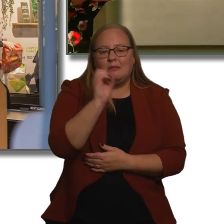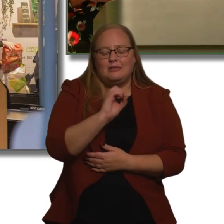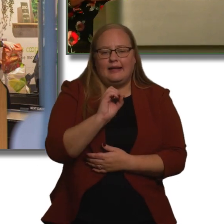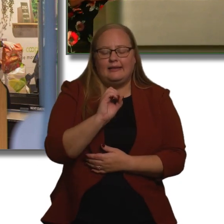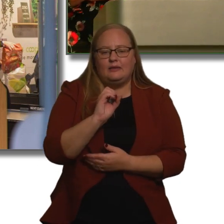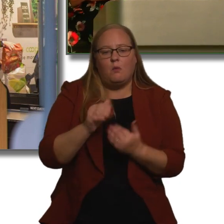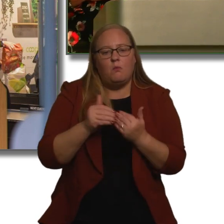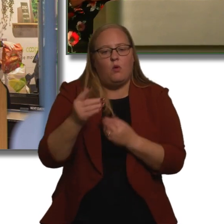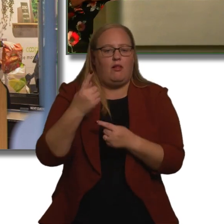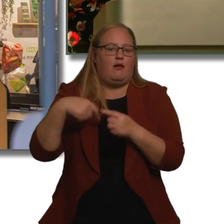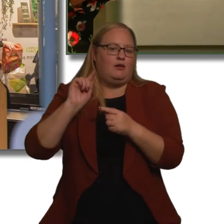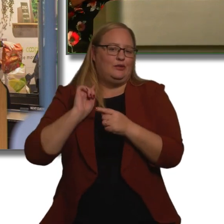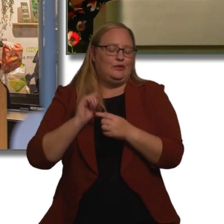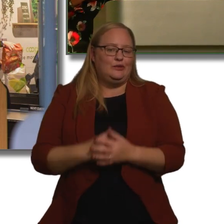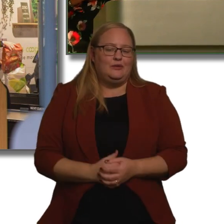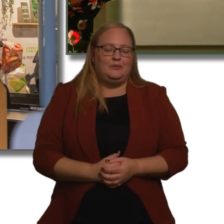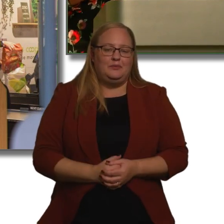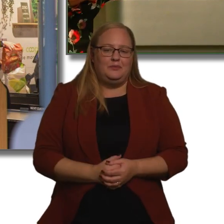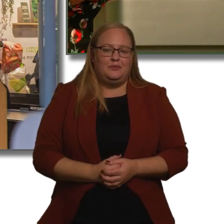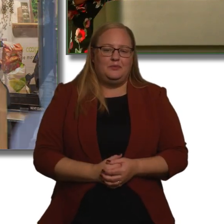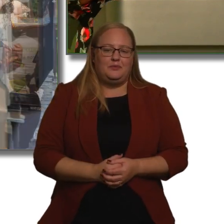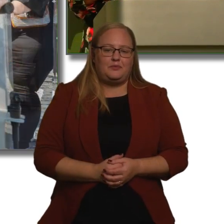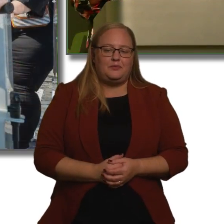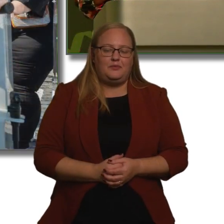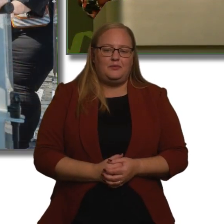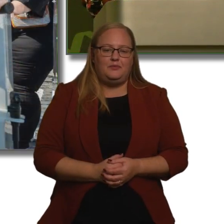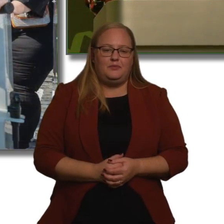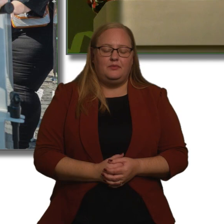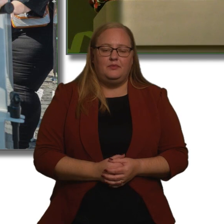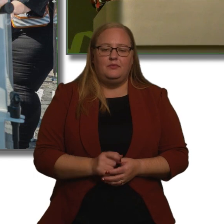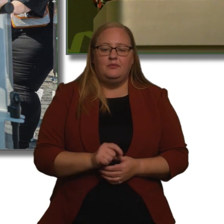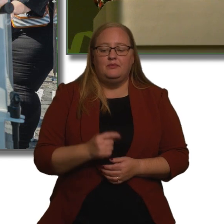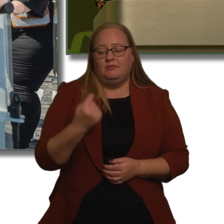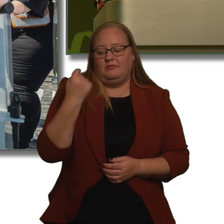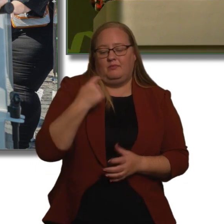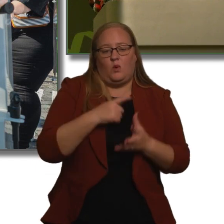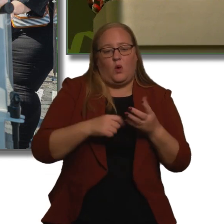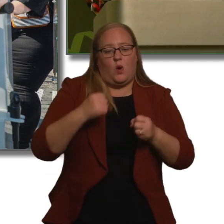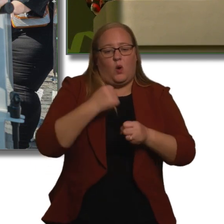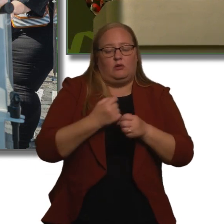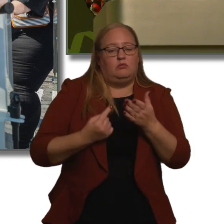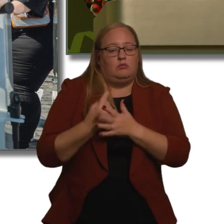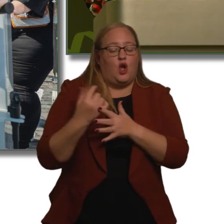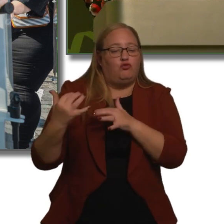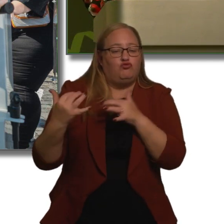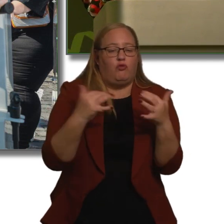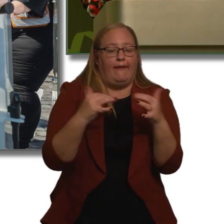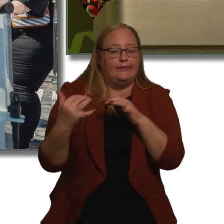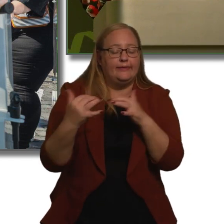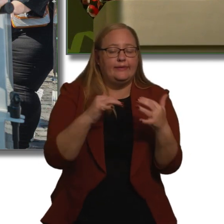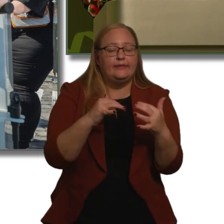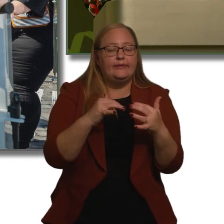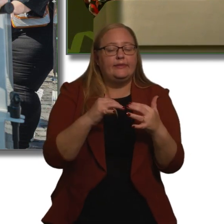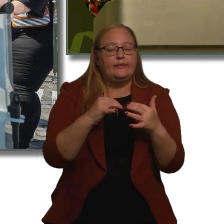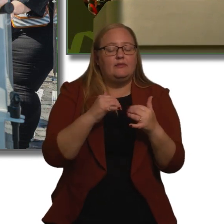point last year. Now, in August, we witnessed the riots that took place following the fatal stabbing